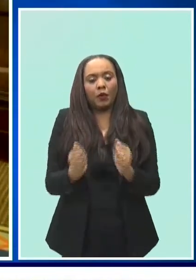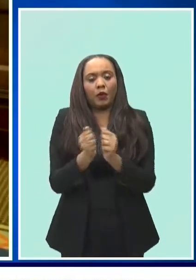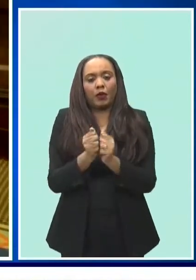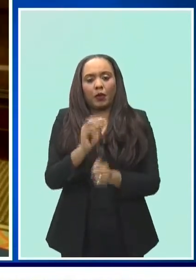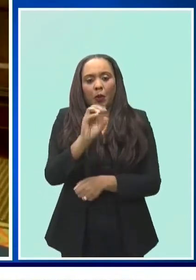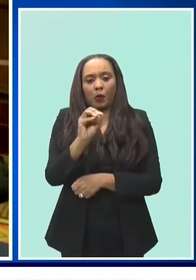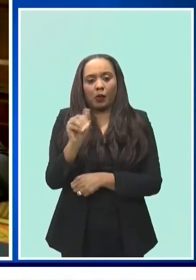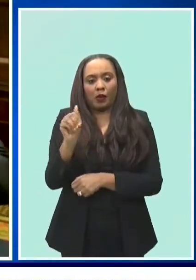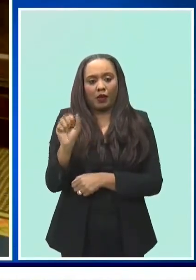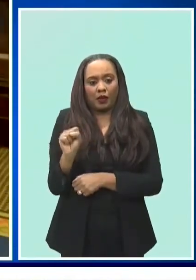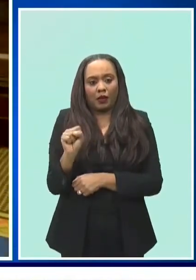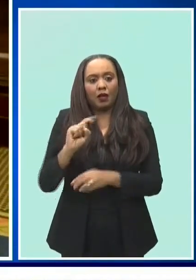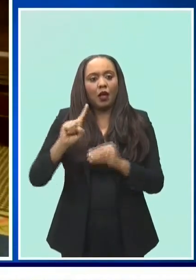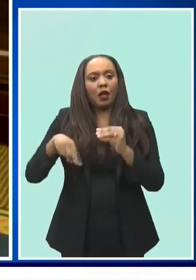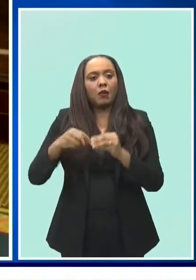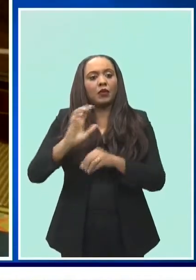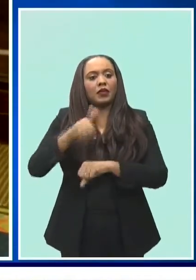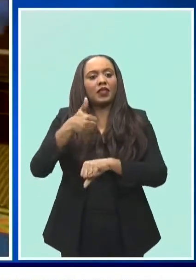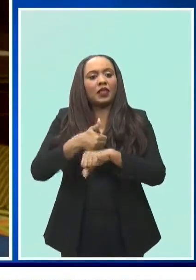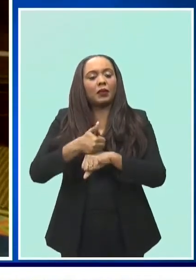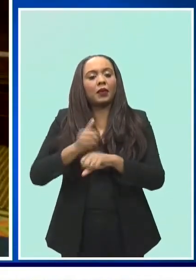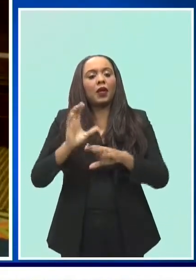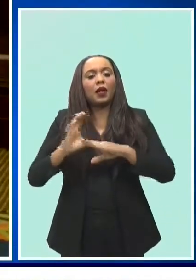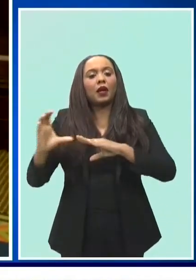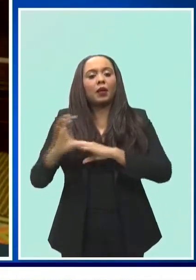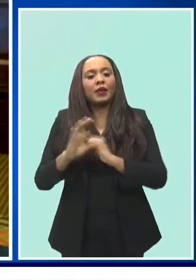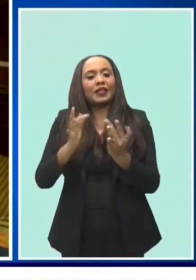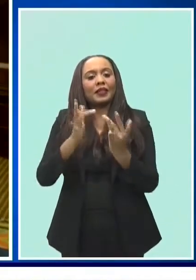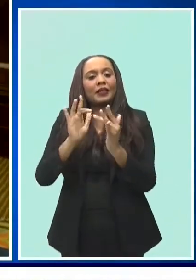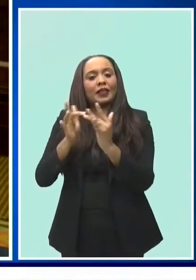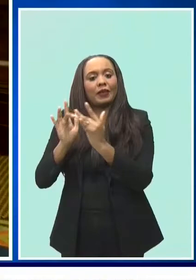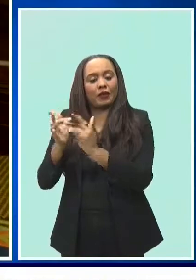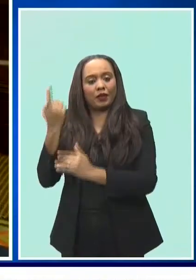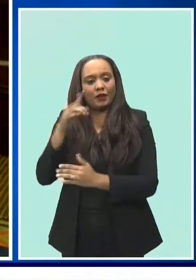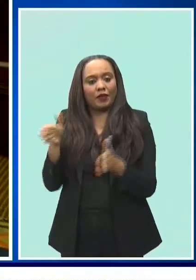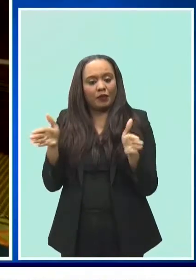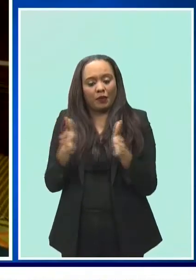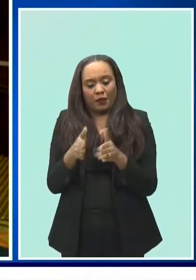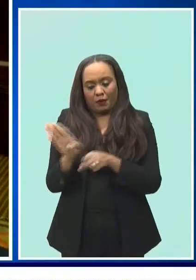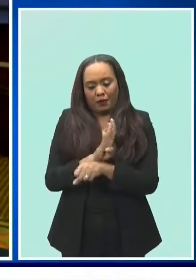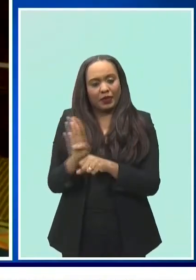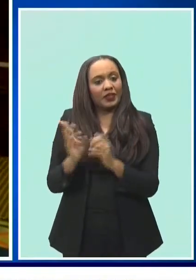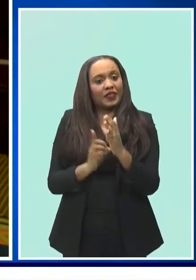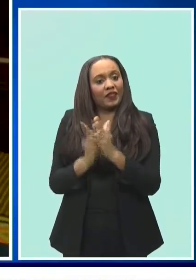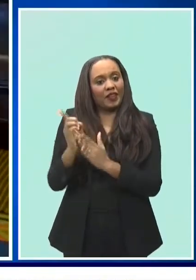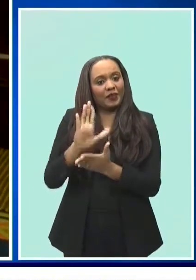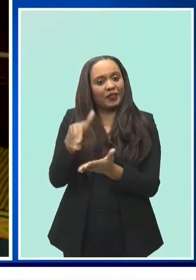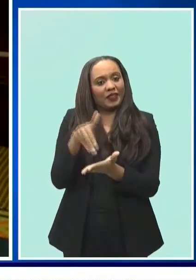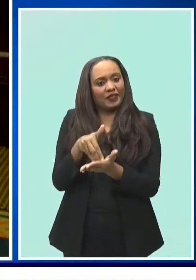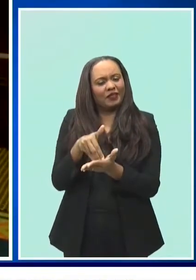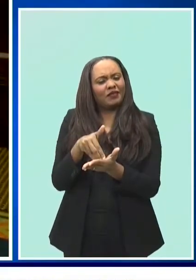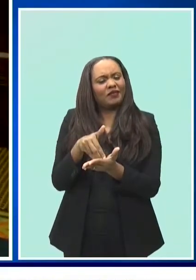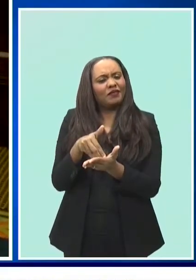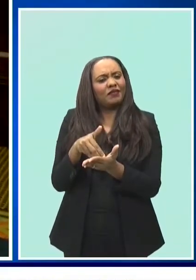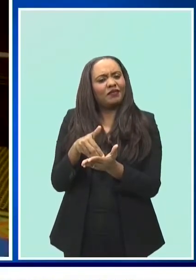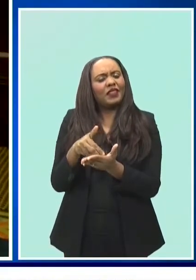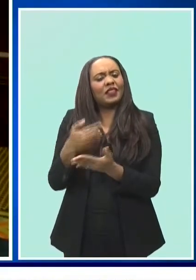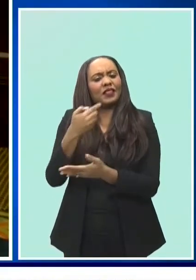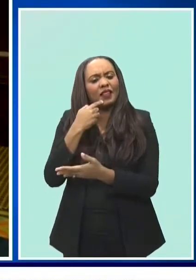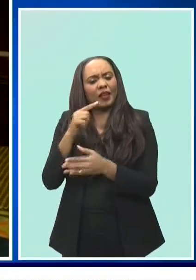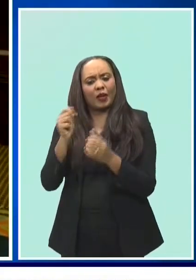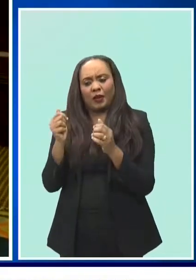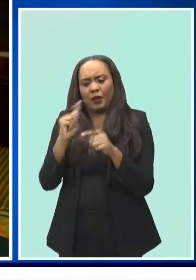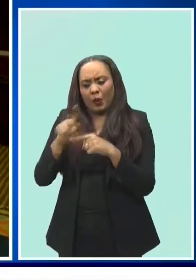States concerning the establishment of a Caribbean network of small business development centers. He believes through